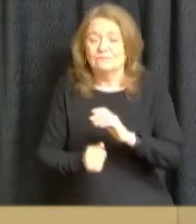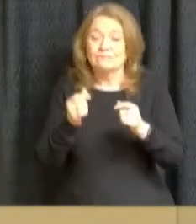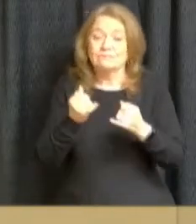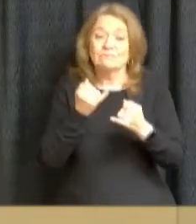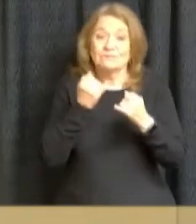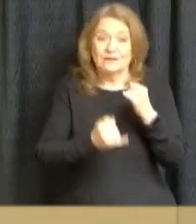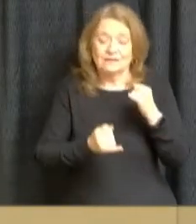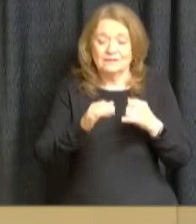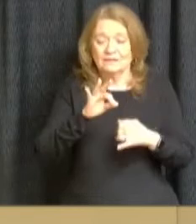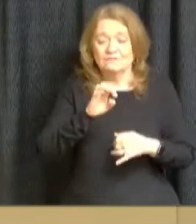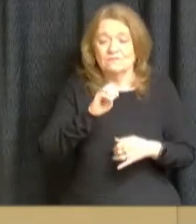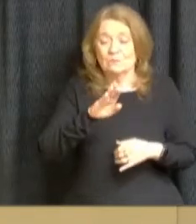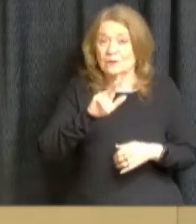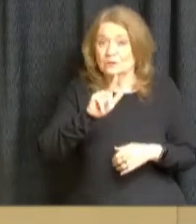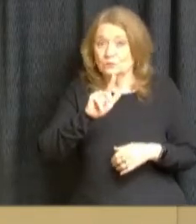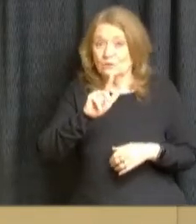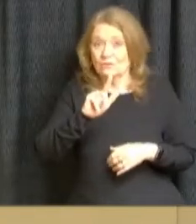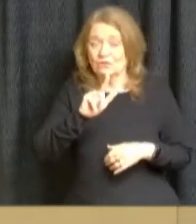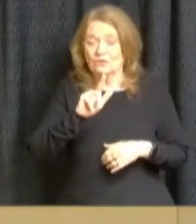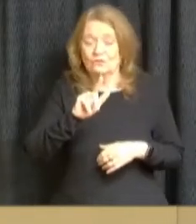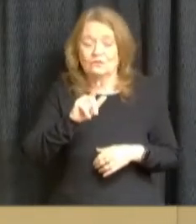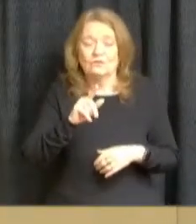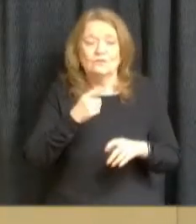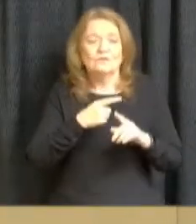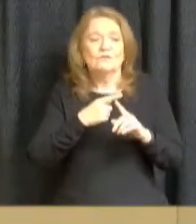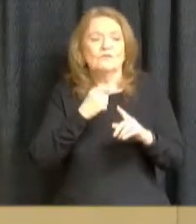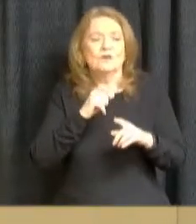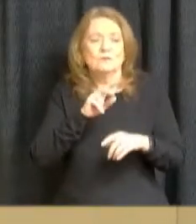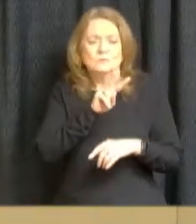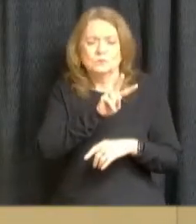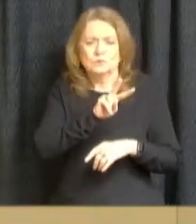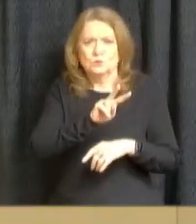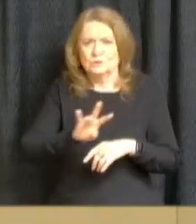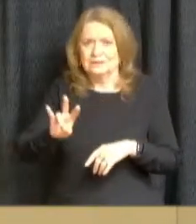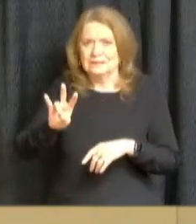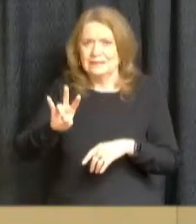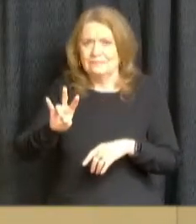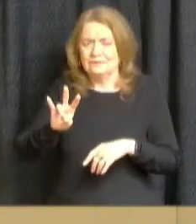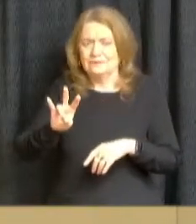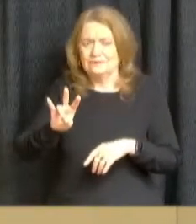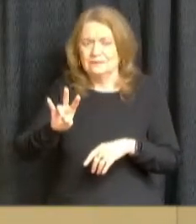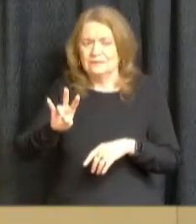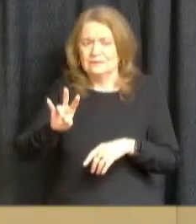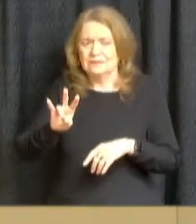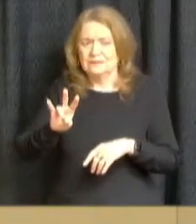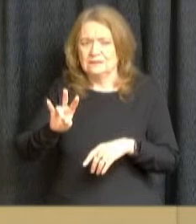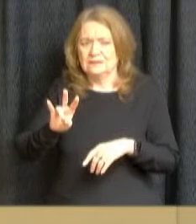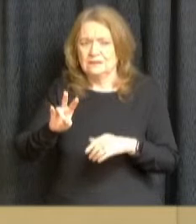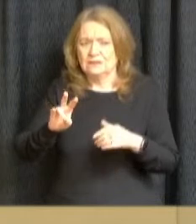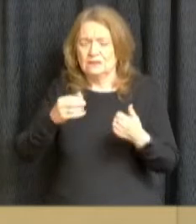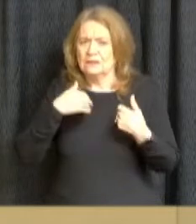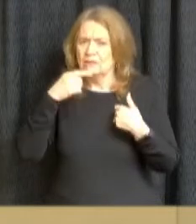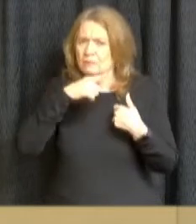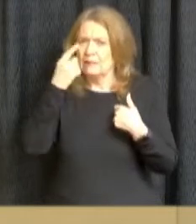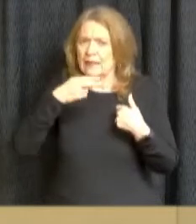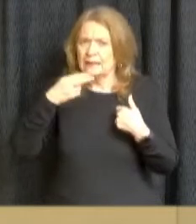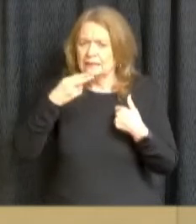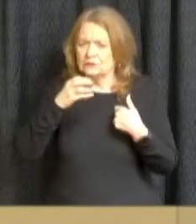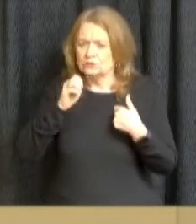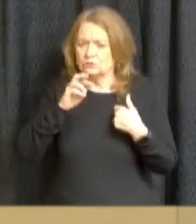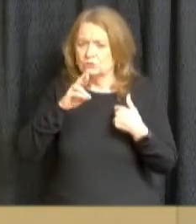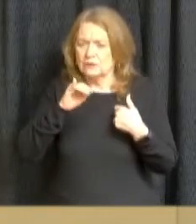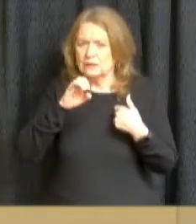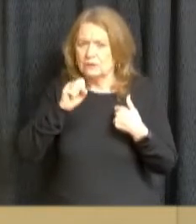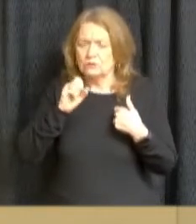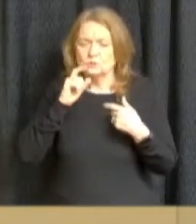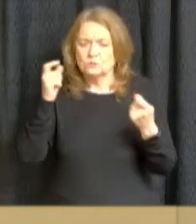on February 23rd, from 2 to 7 p.m., the Kleeman Rec Center will host Black History Heroes. The event will